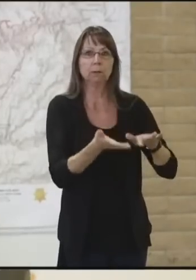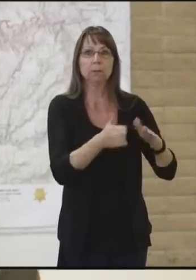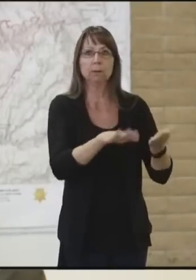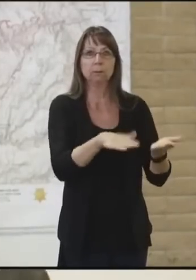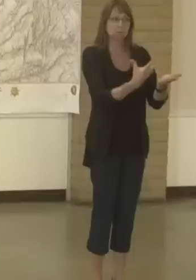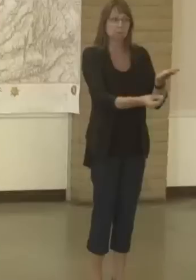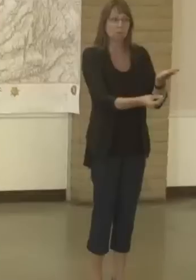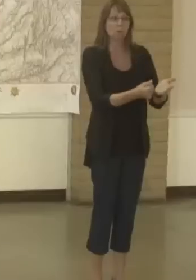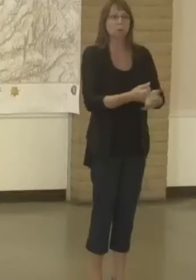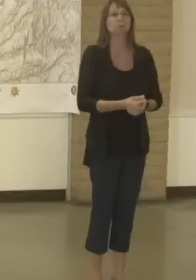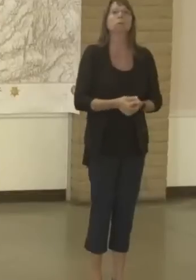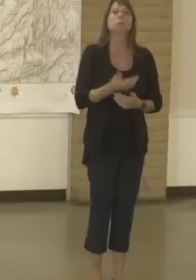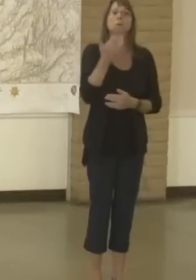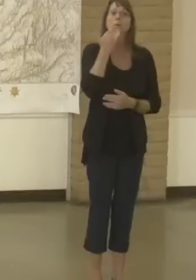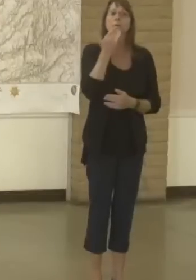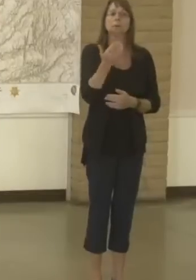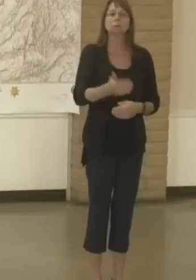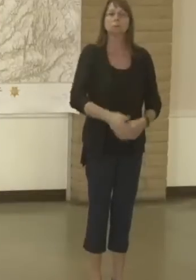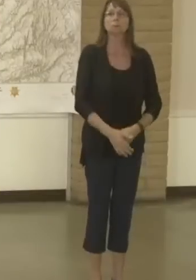Thank you.